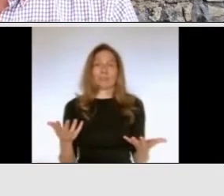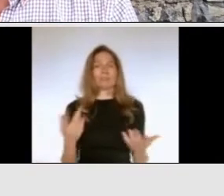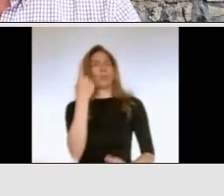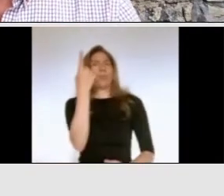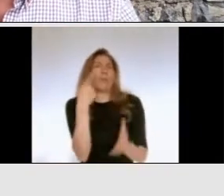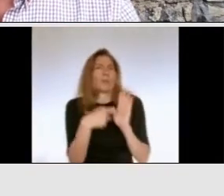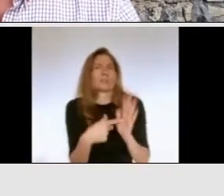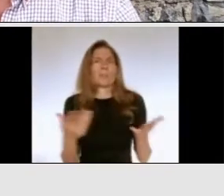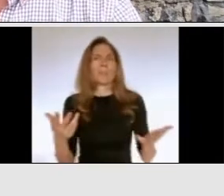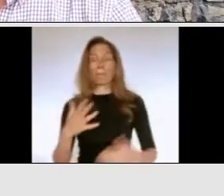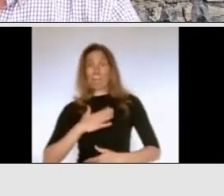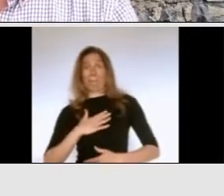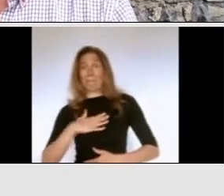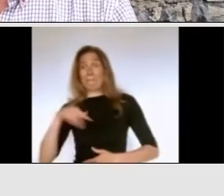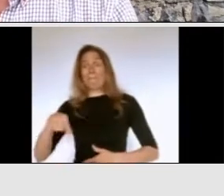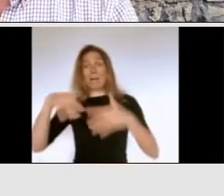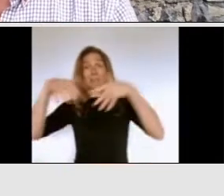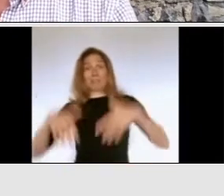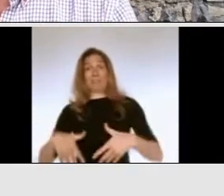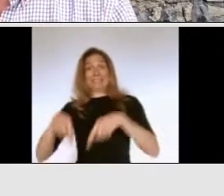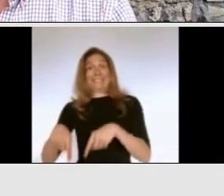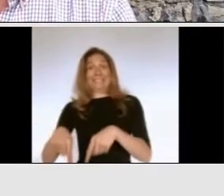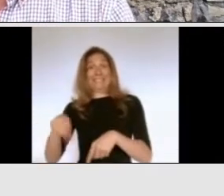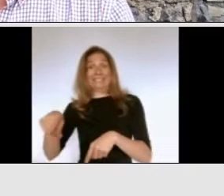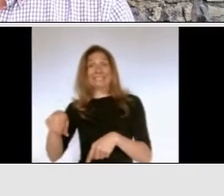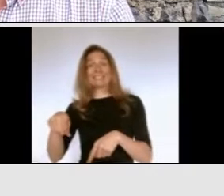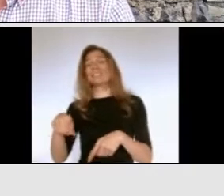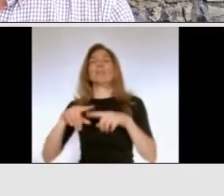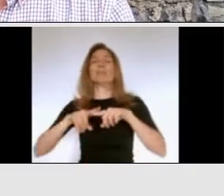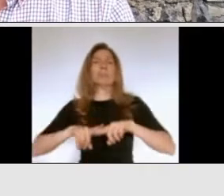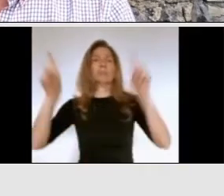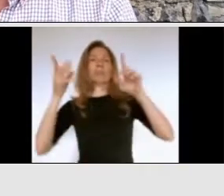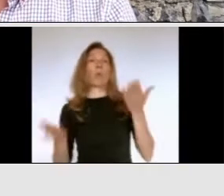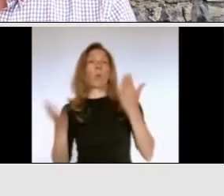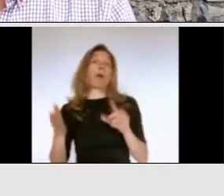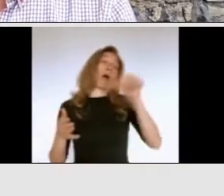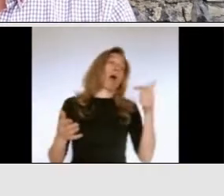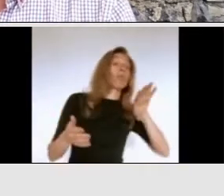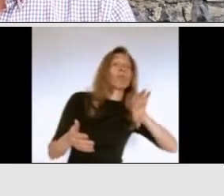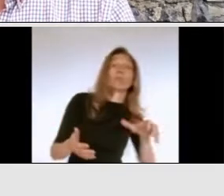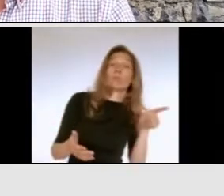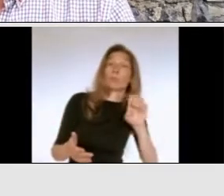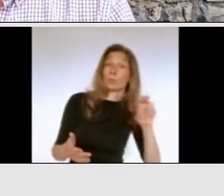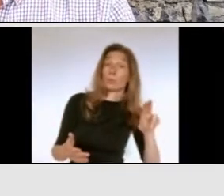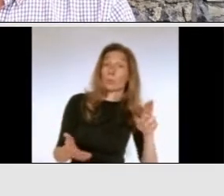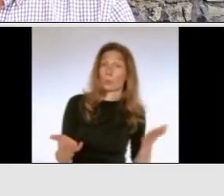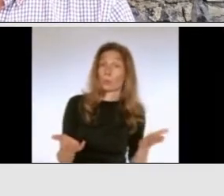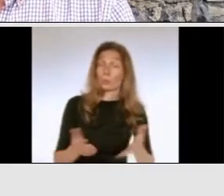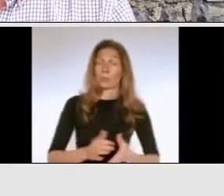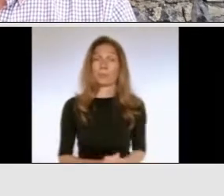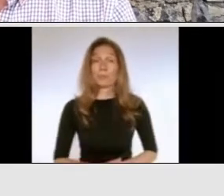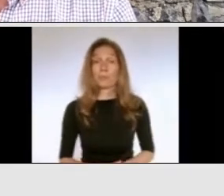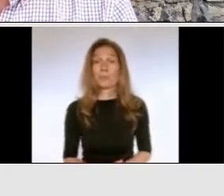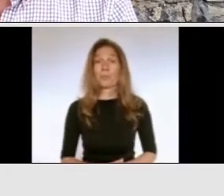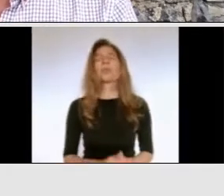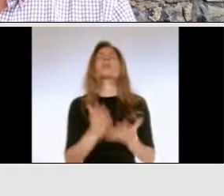This is just one example of how the resources that we have in different parts of Europe vary greatly. And the